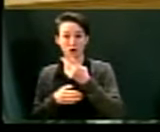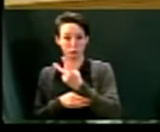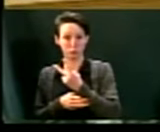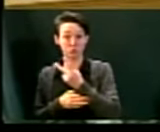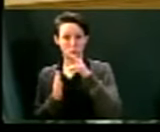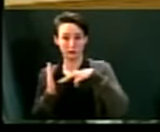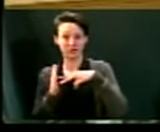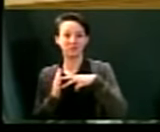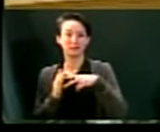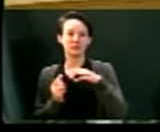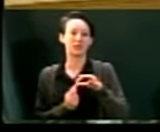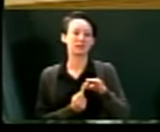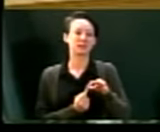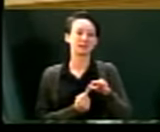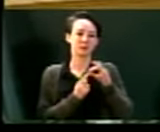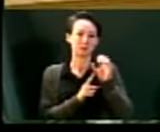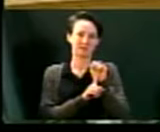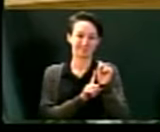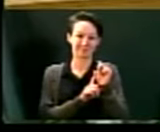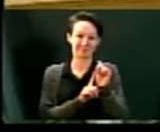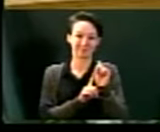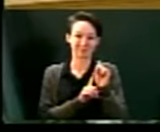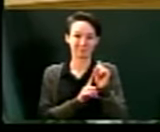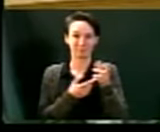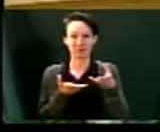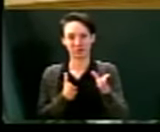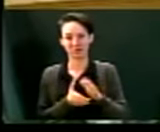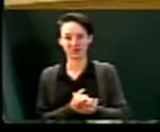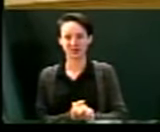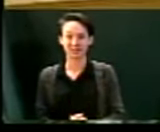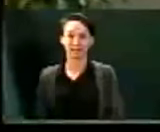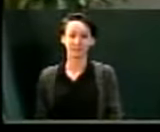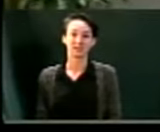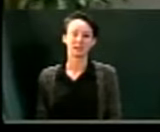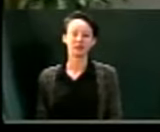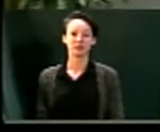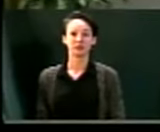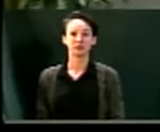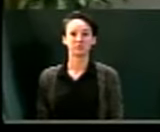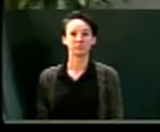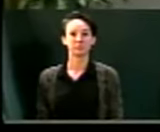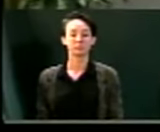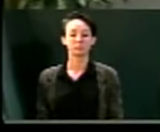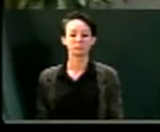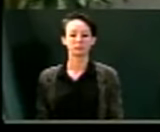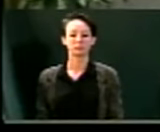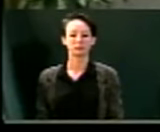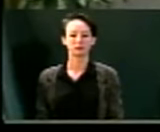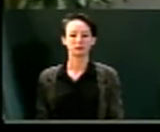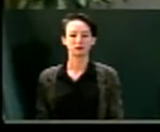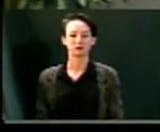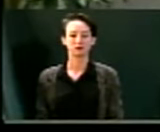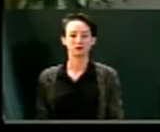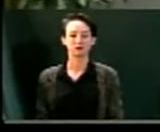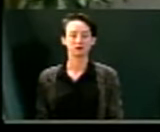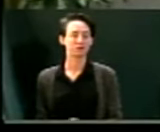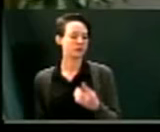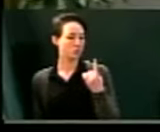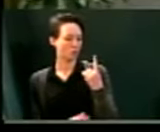there are exceptional circumstances. Okay. Now we're voting. One more